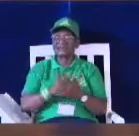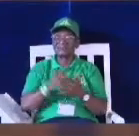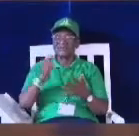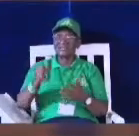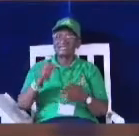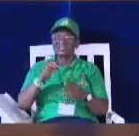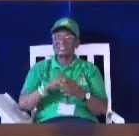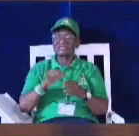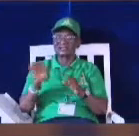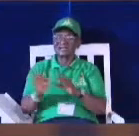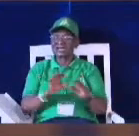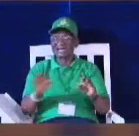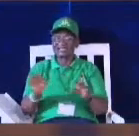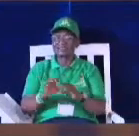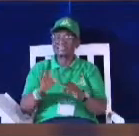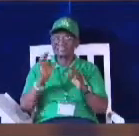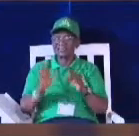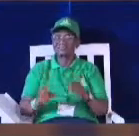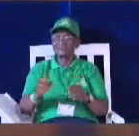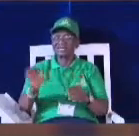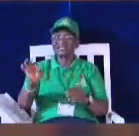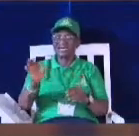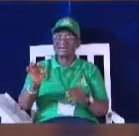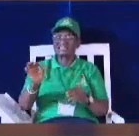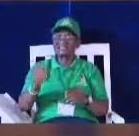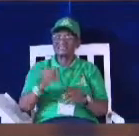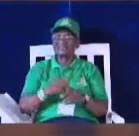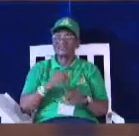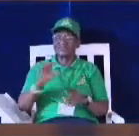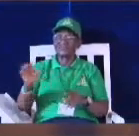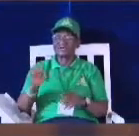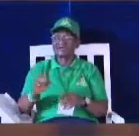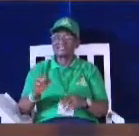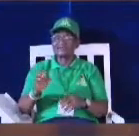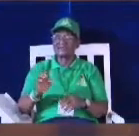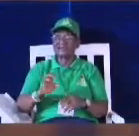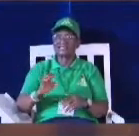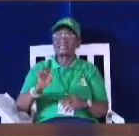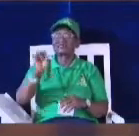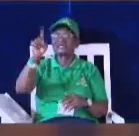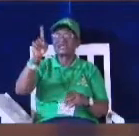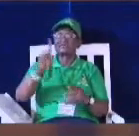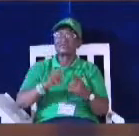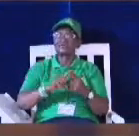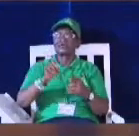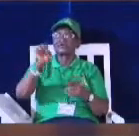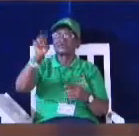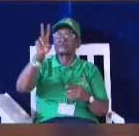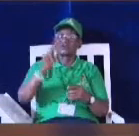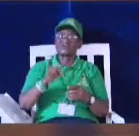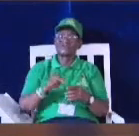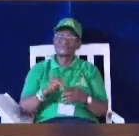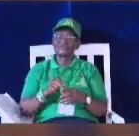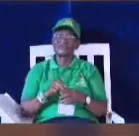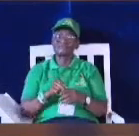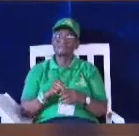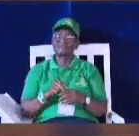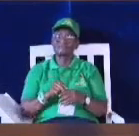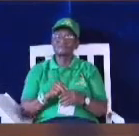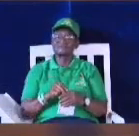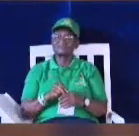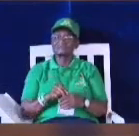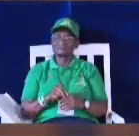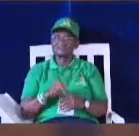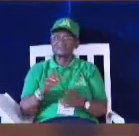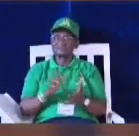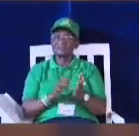In Acts chapter 19 from verse 11 to 12, Acts 19 from verse 11 to 12,